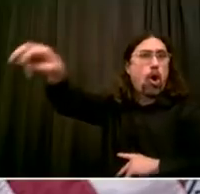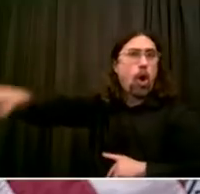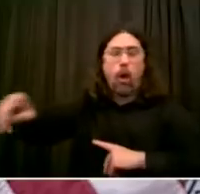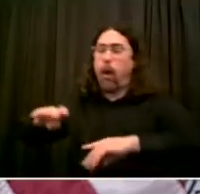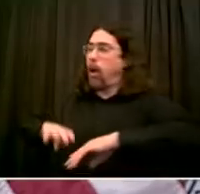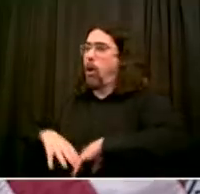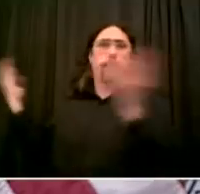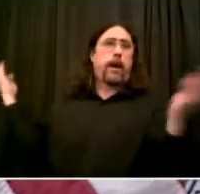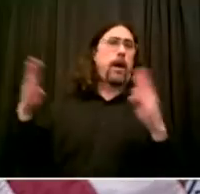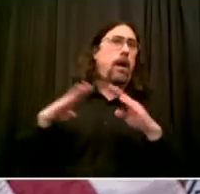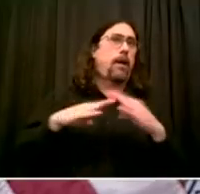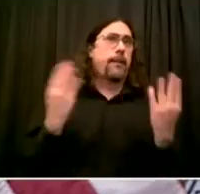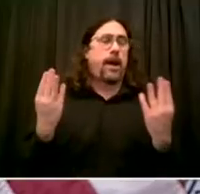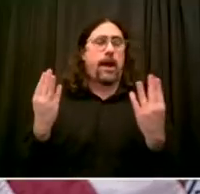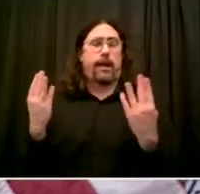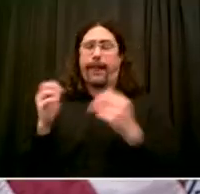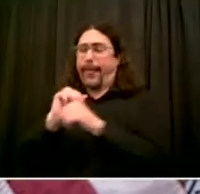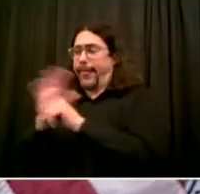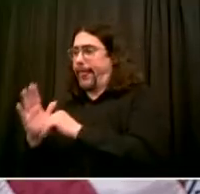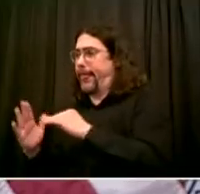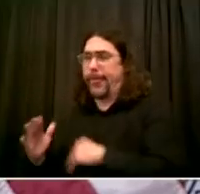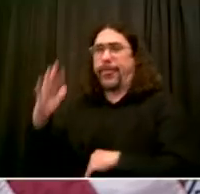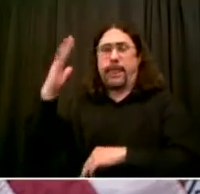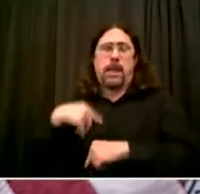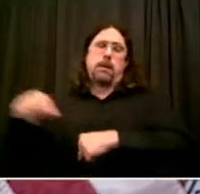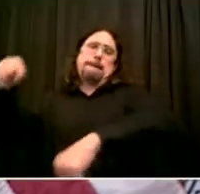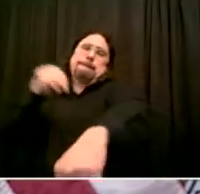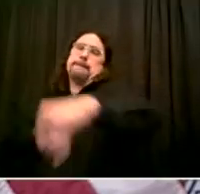Next, we have Jillian from WBAI Radio.